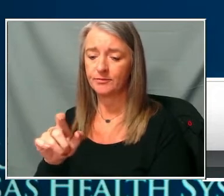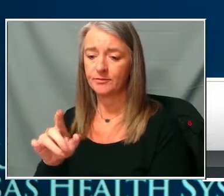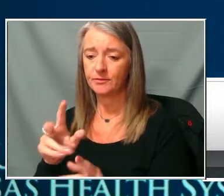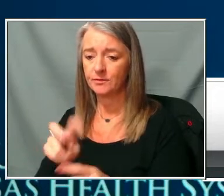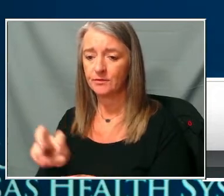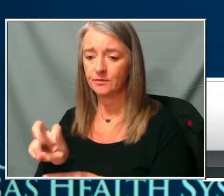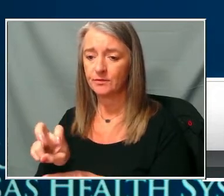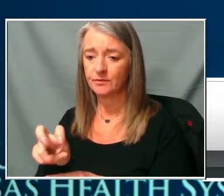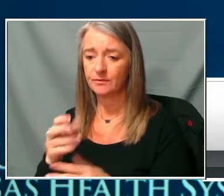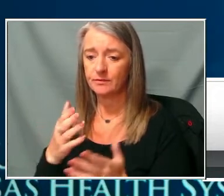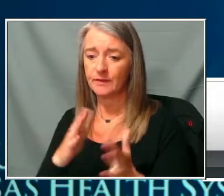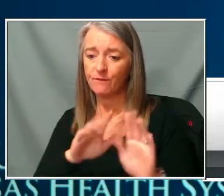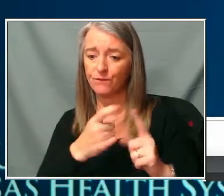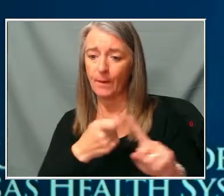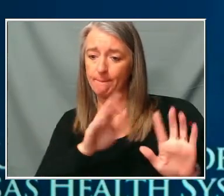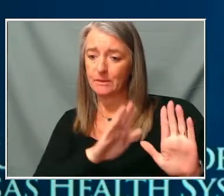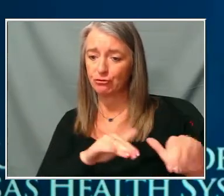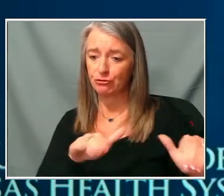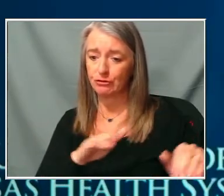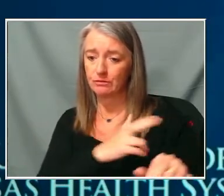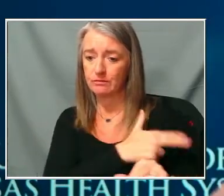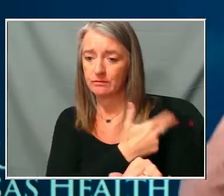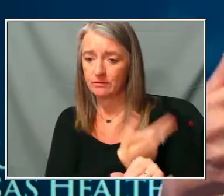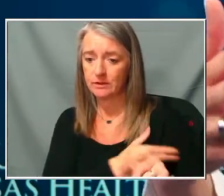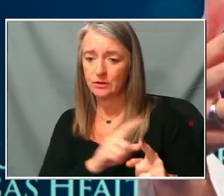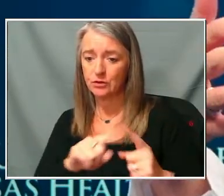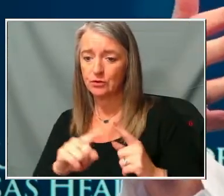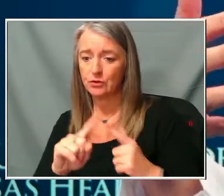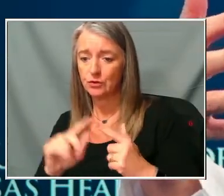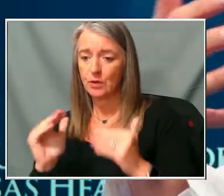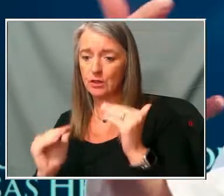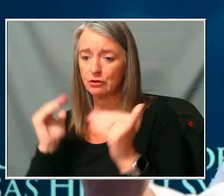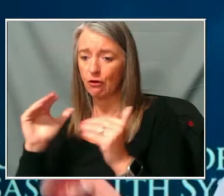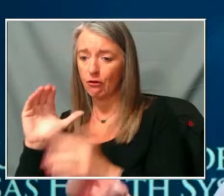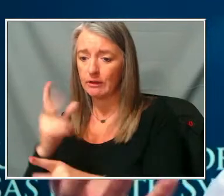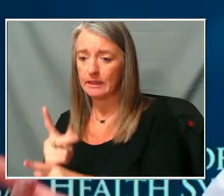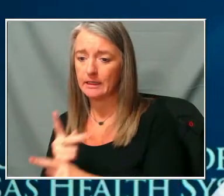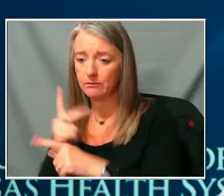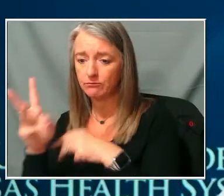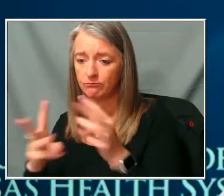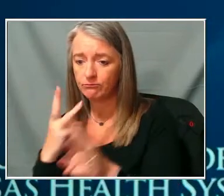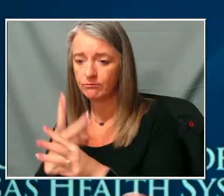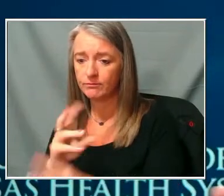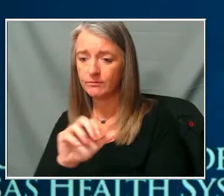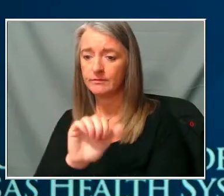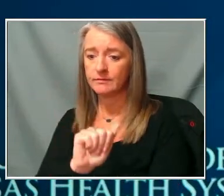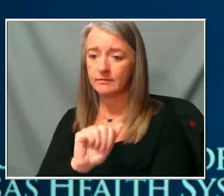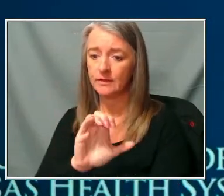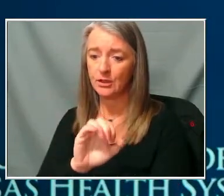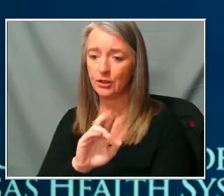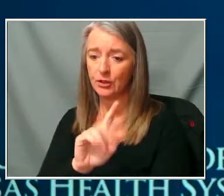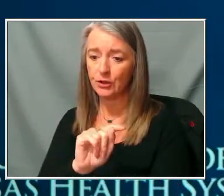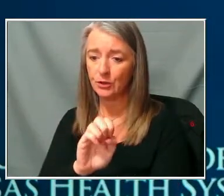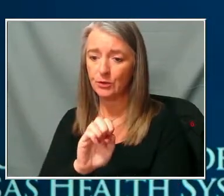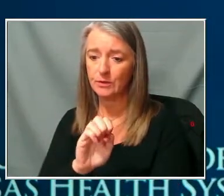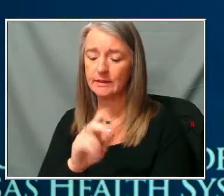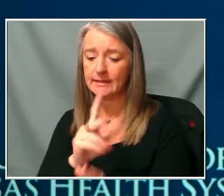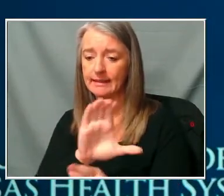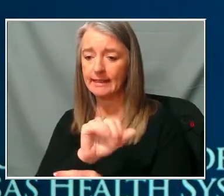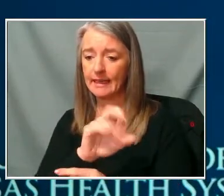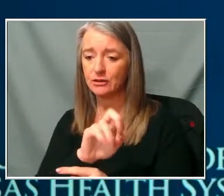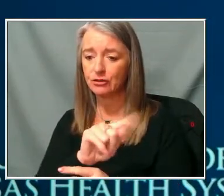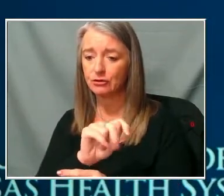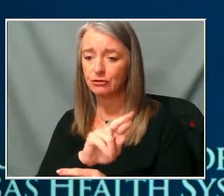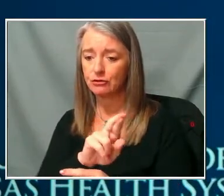moving from the pediatric to the adult care world, as we think about moving from acute cancer treatment to back to primary care